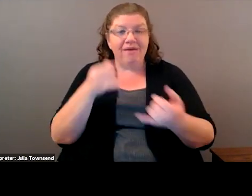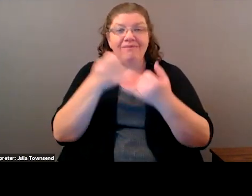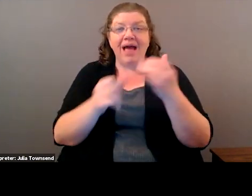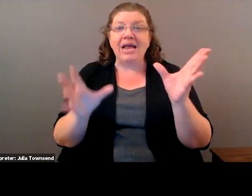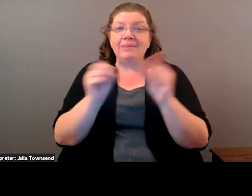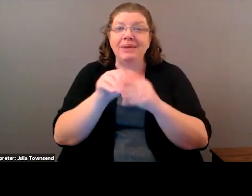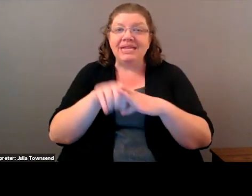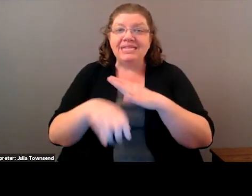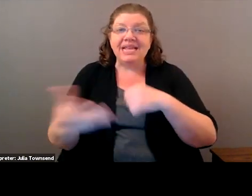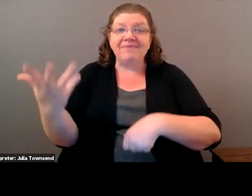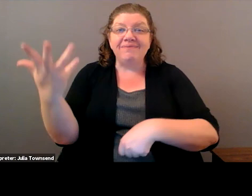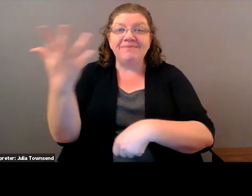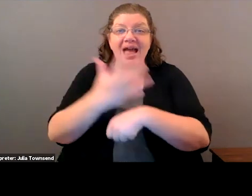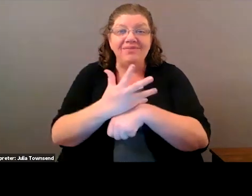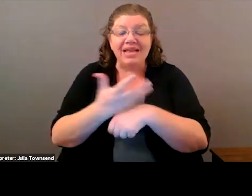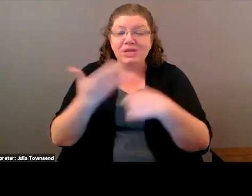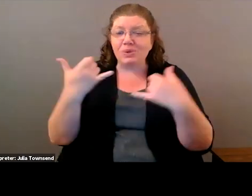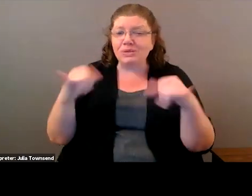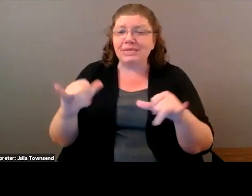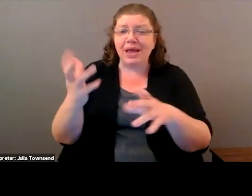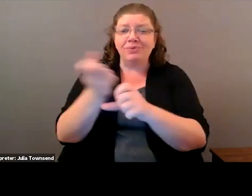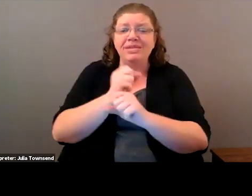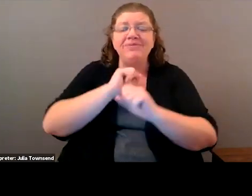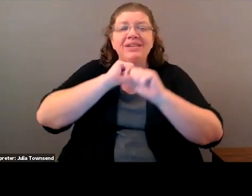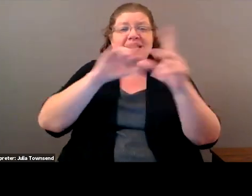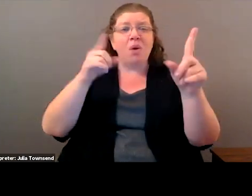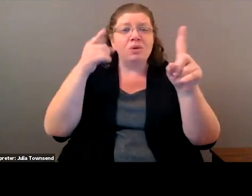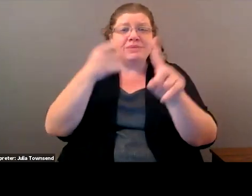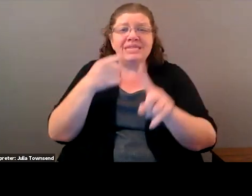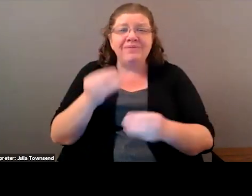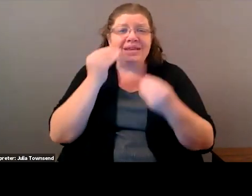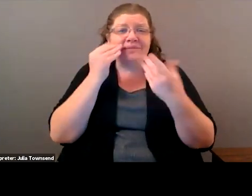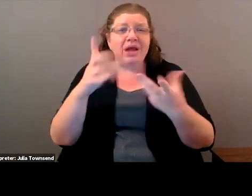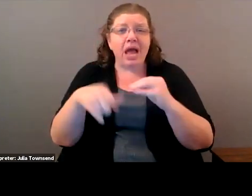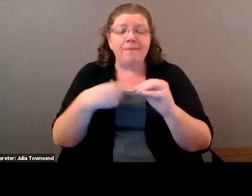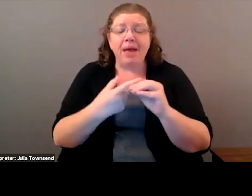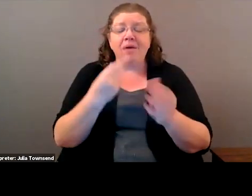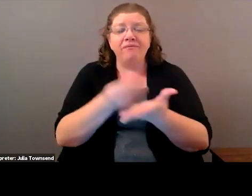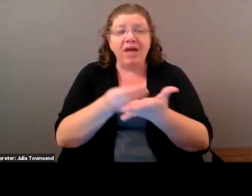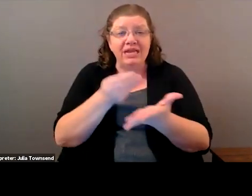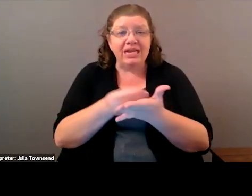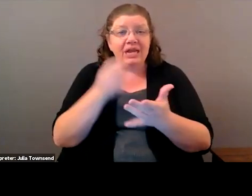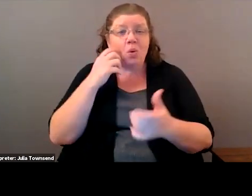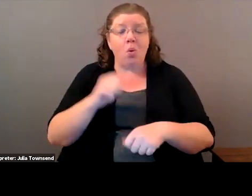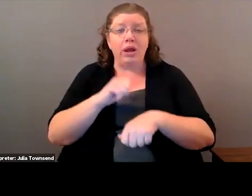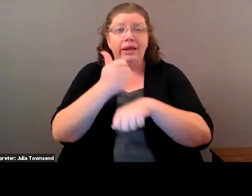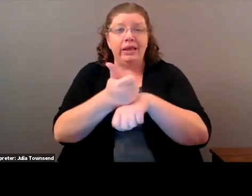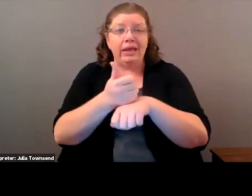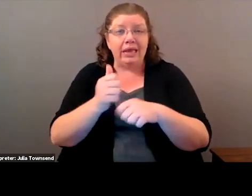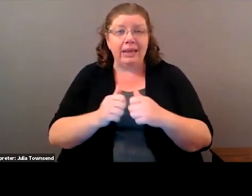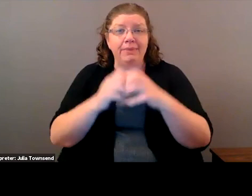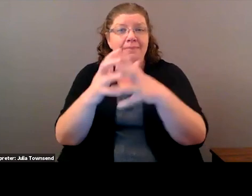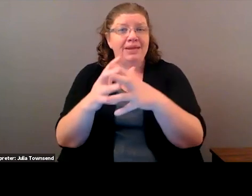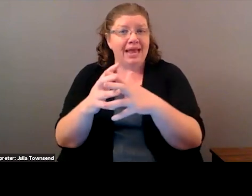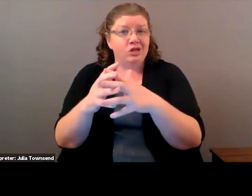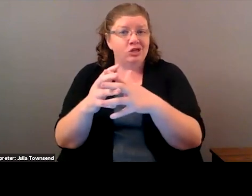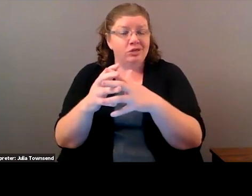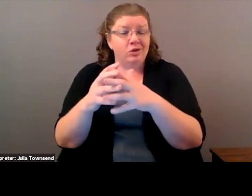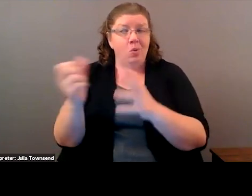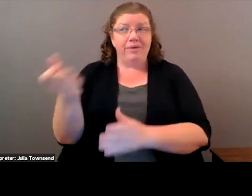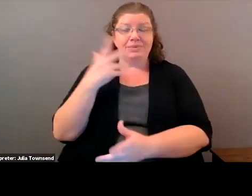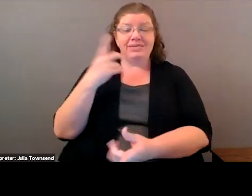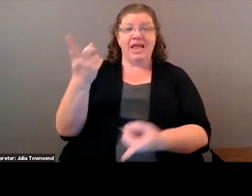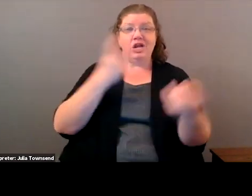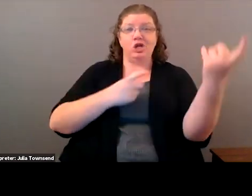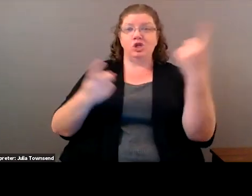5 days. We have still not received any specific information about funding or implementation, but we have been sent as a survey that was